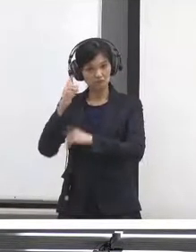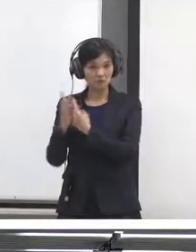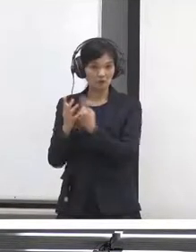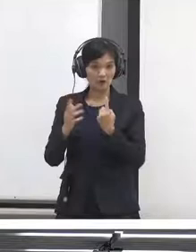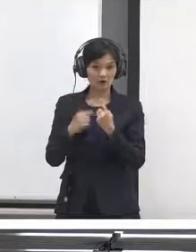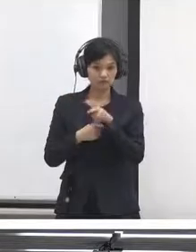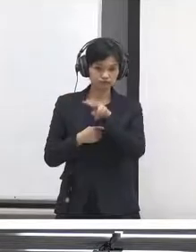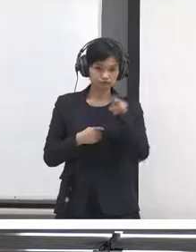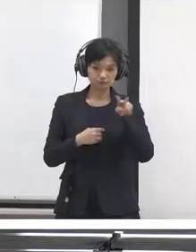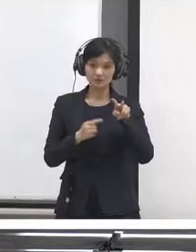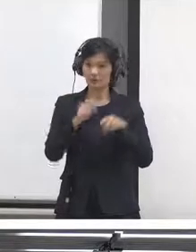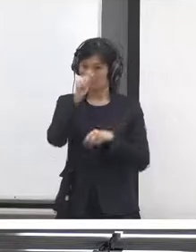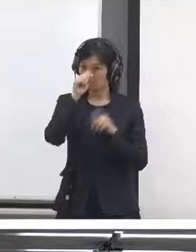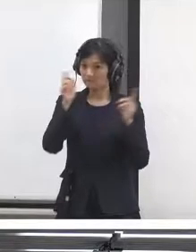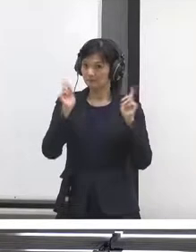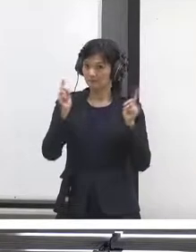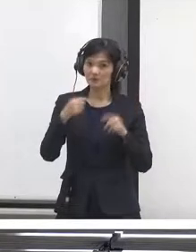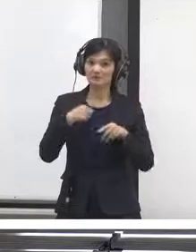a programmer.